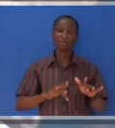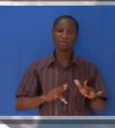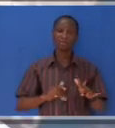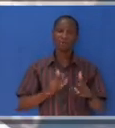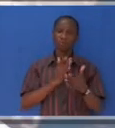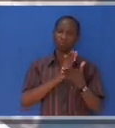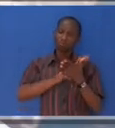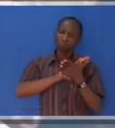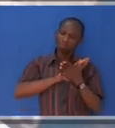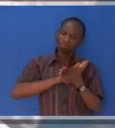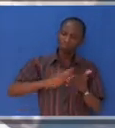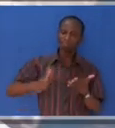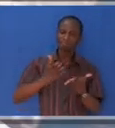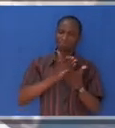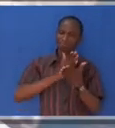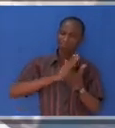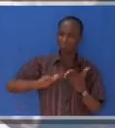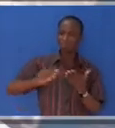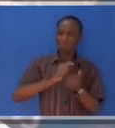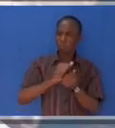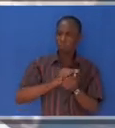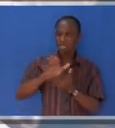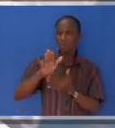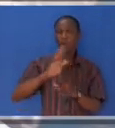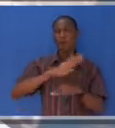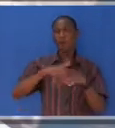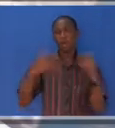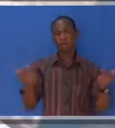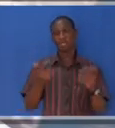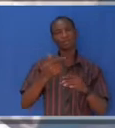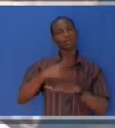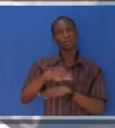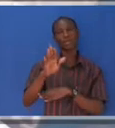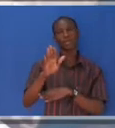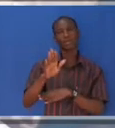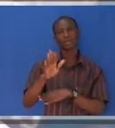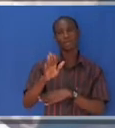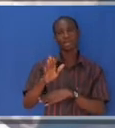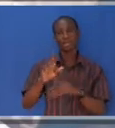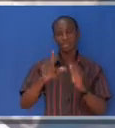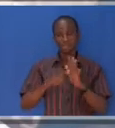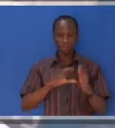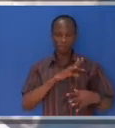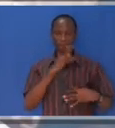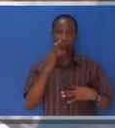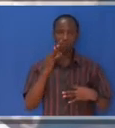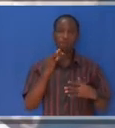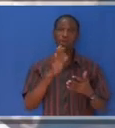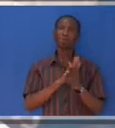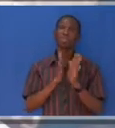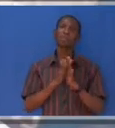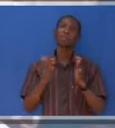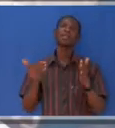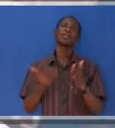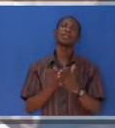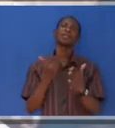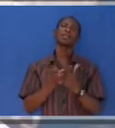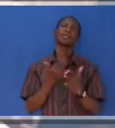will erase, will wash all our sins away, and our souls will become a